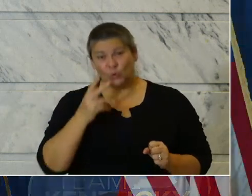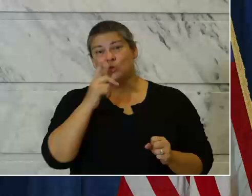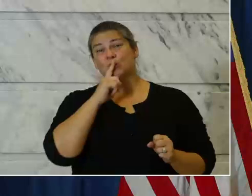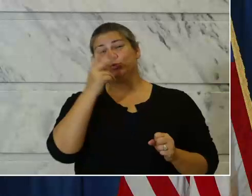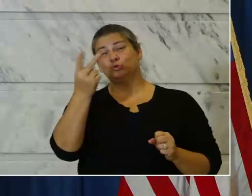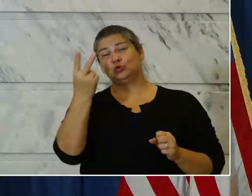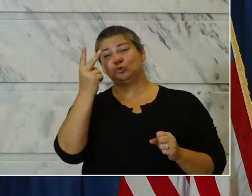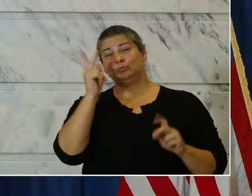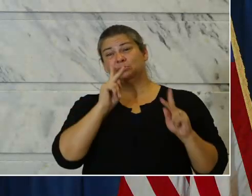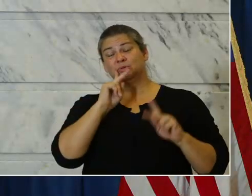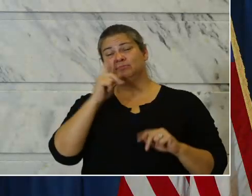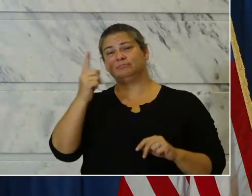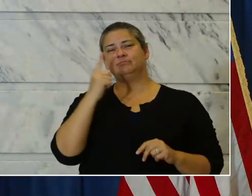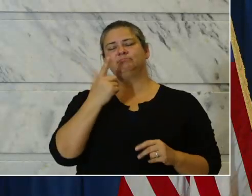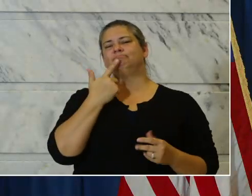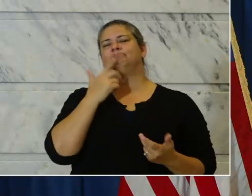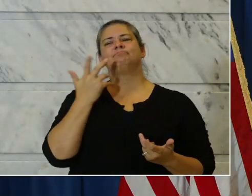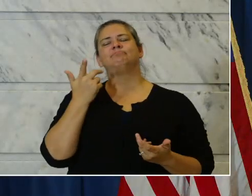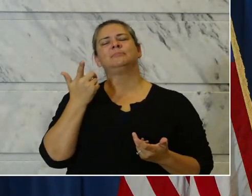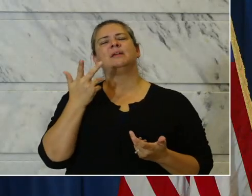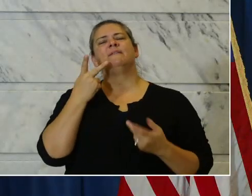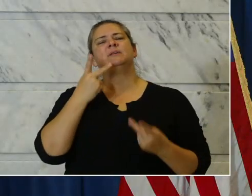individuals who helped launch